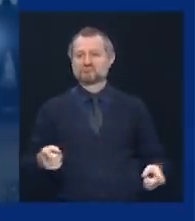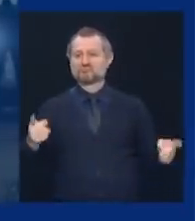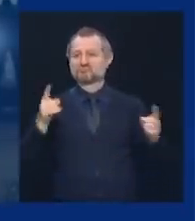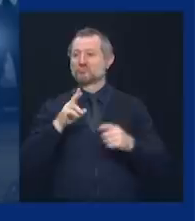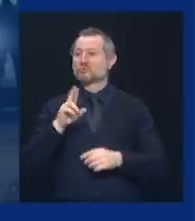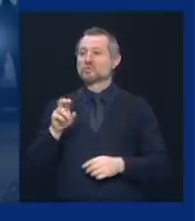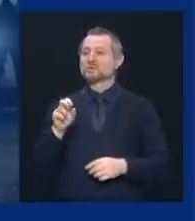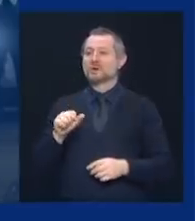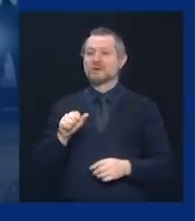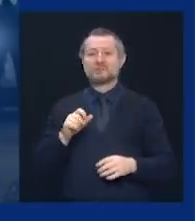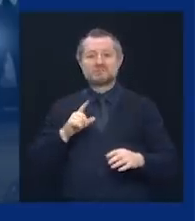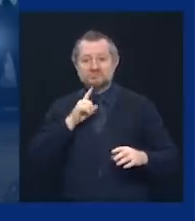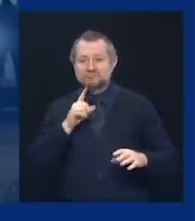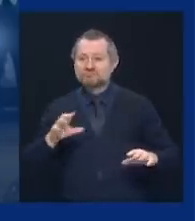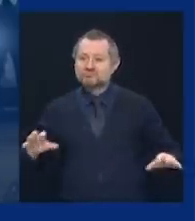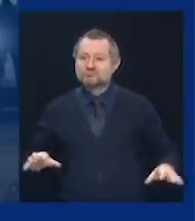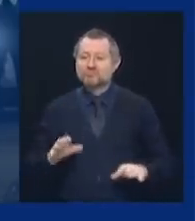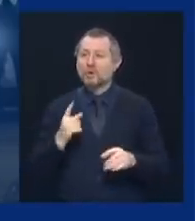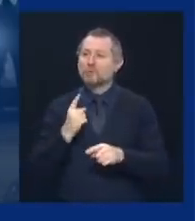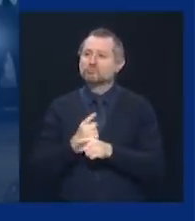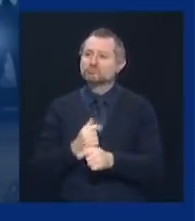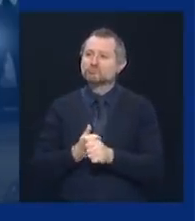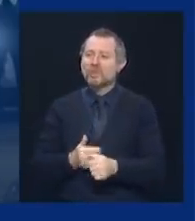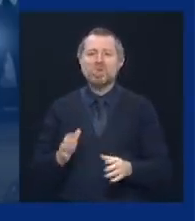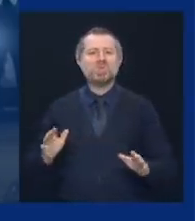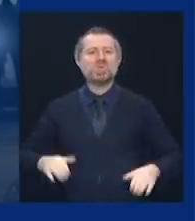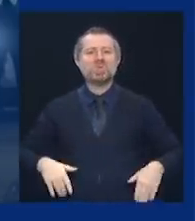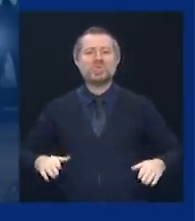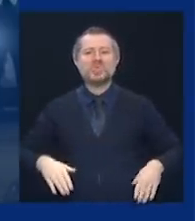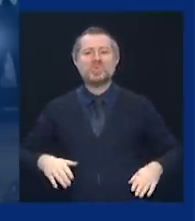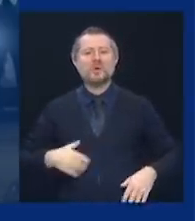take, okay? So let's just talk facts first.